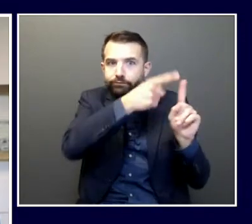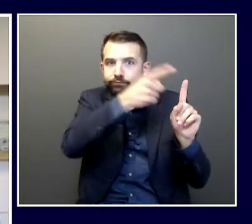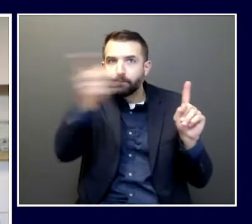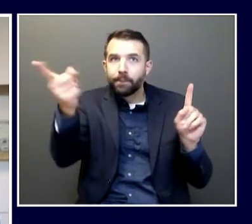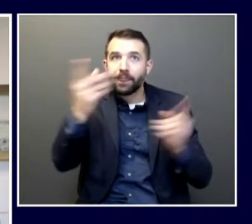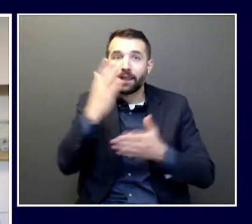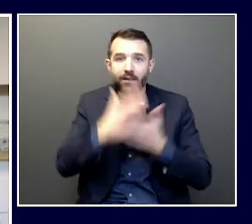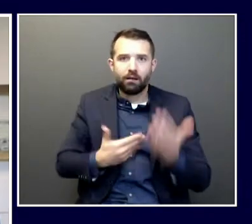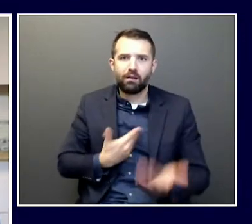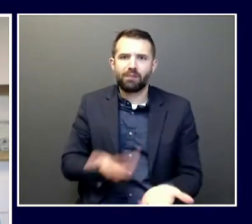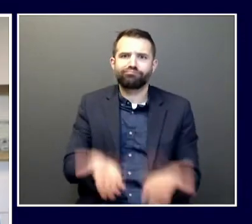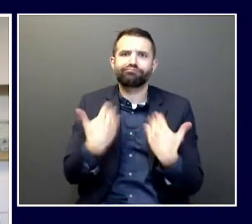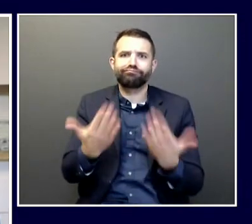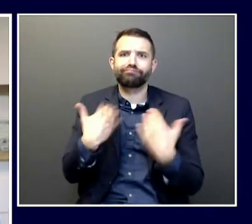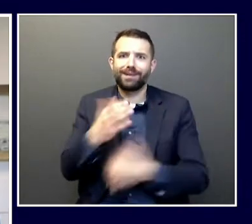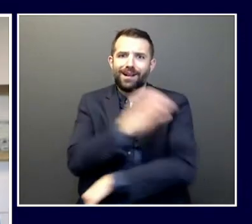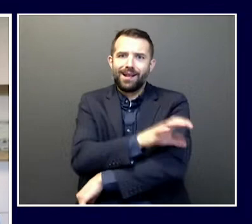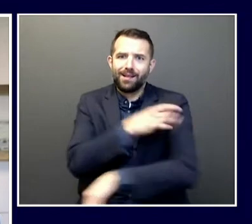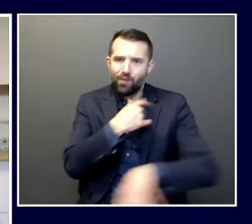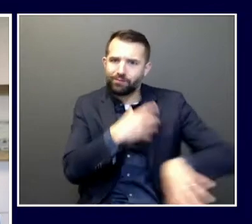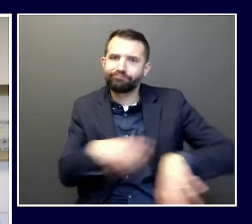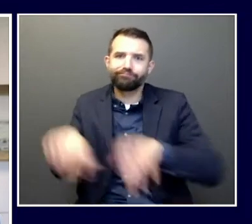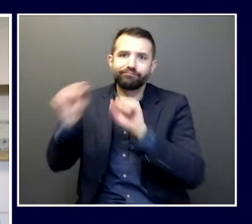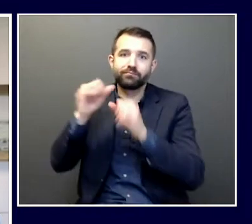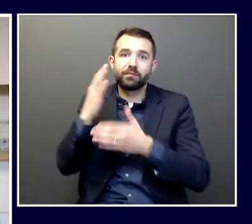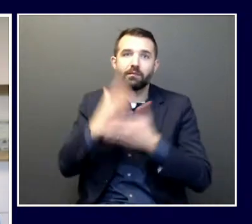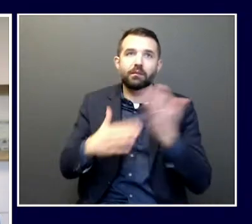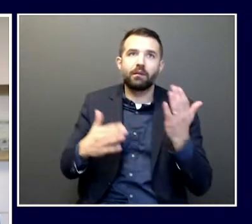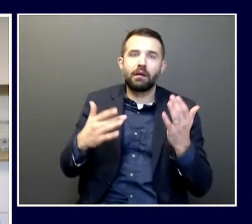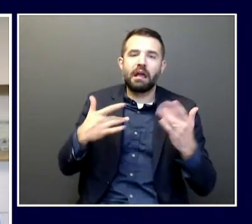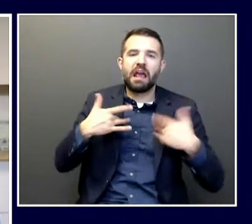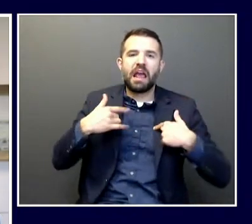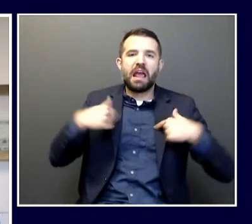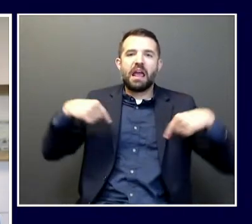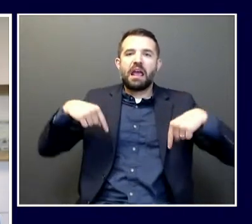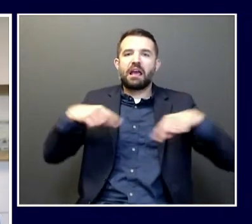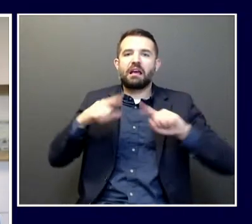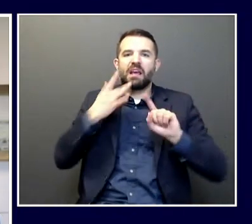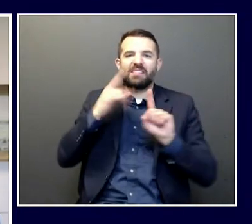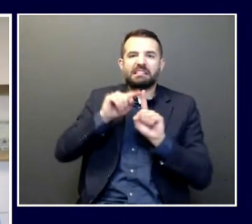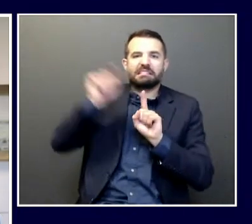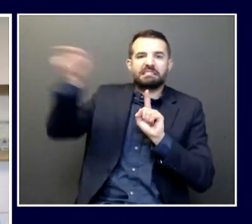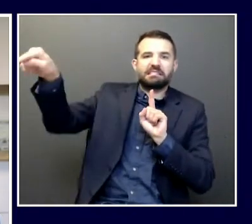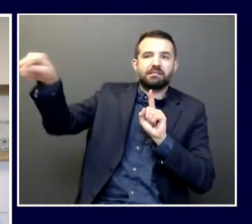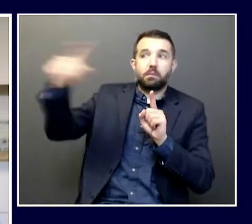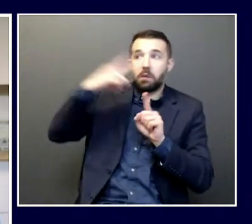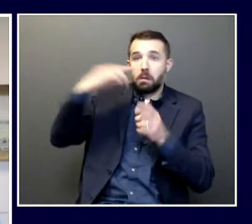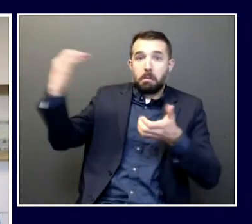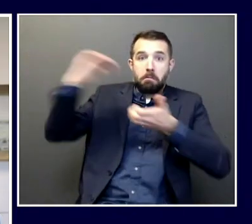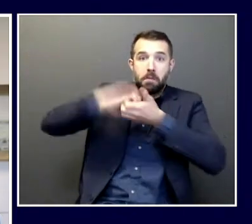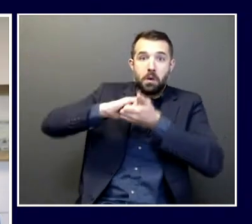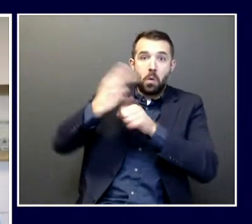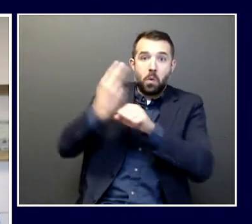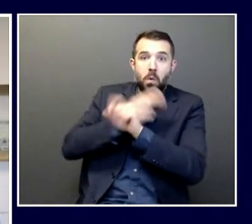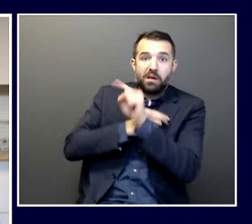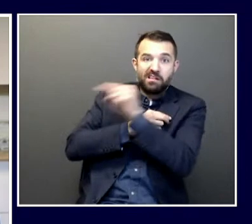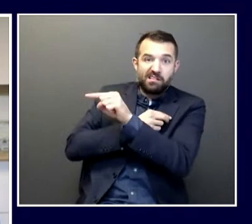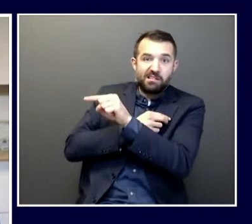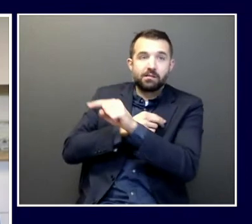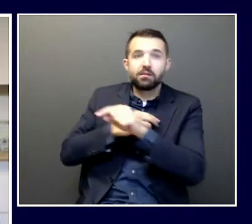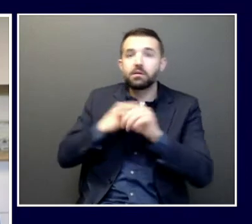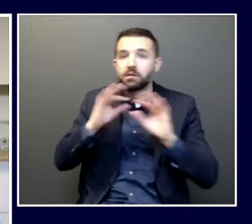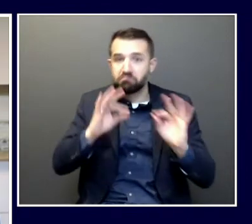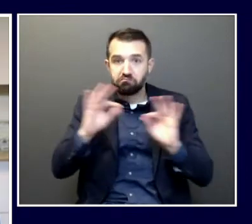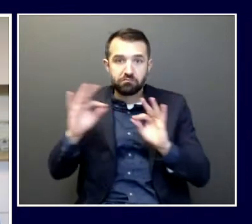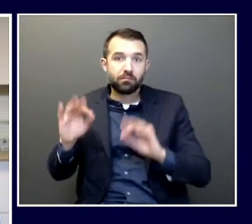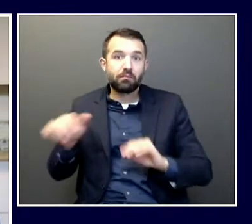like to join up with 2 or 3 other adjacent schools. Some have said what makes the most sense for our community is to partner up with the